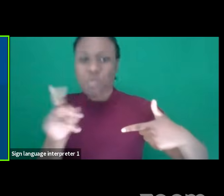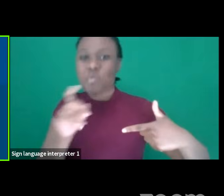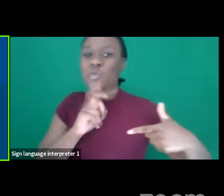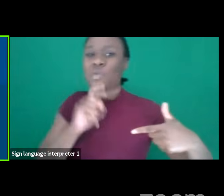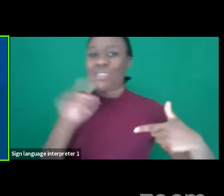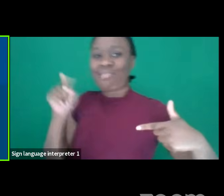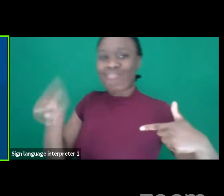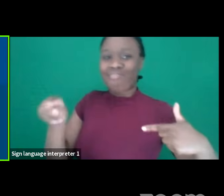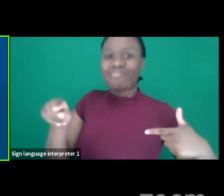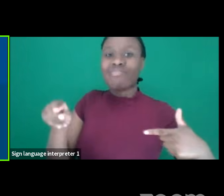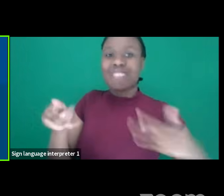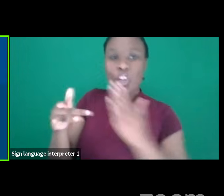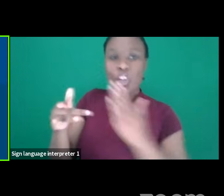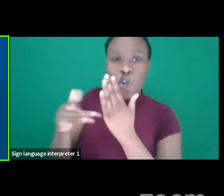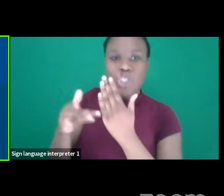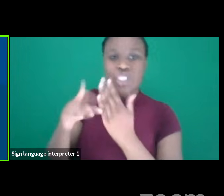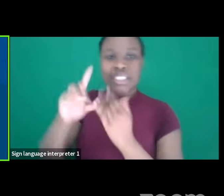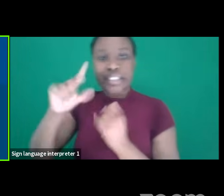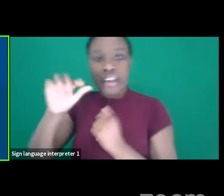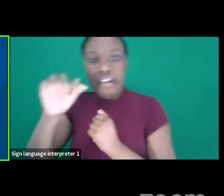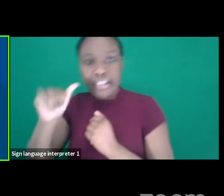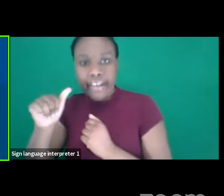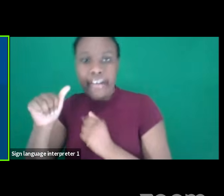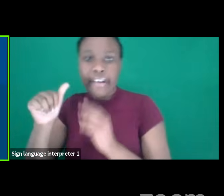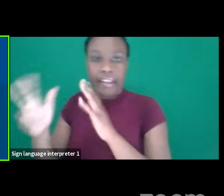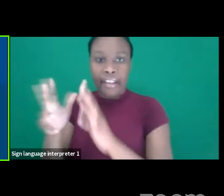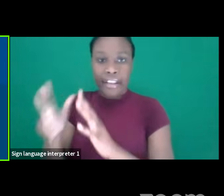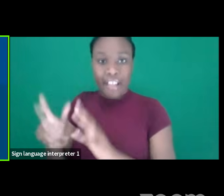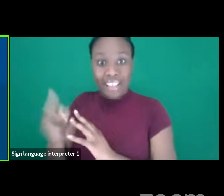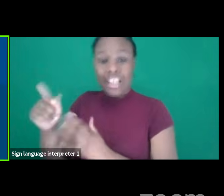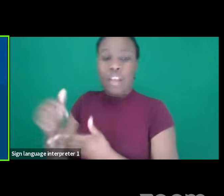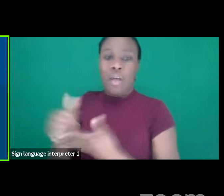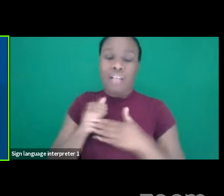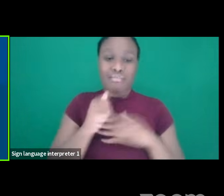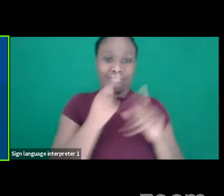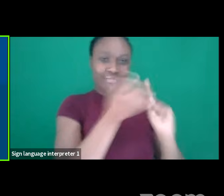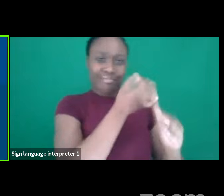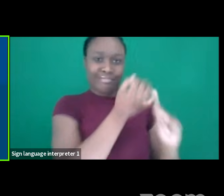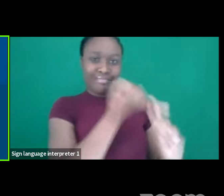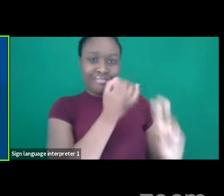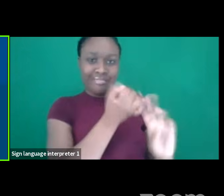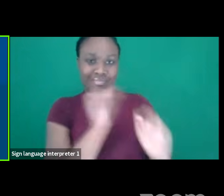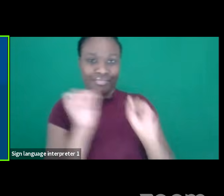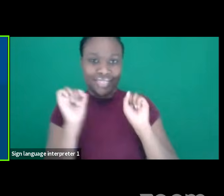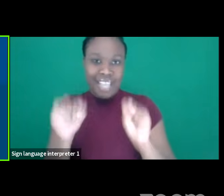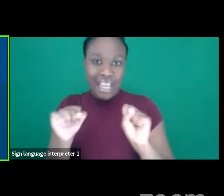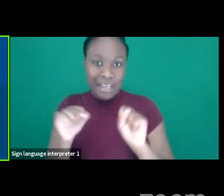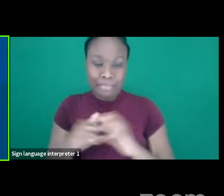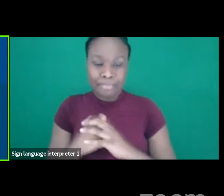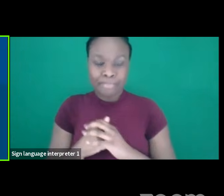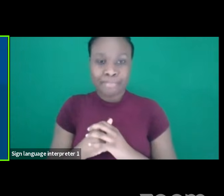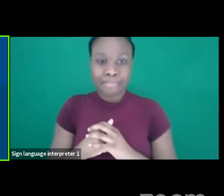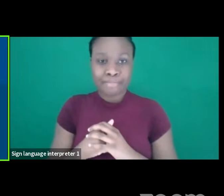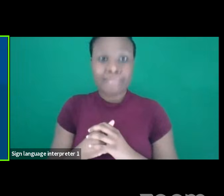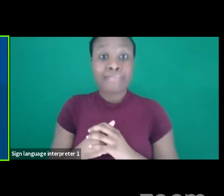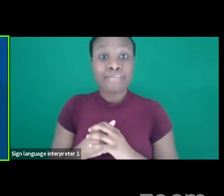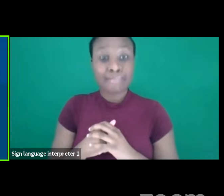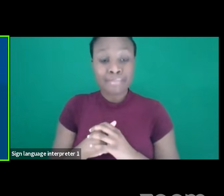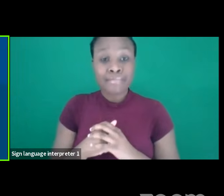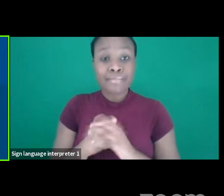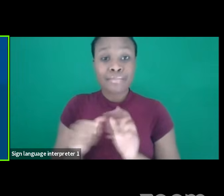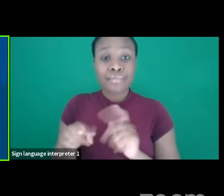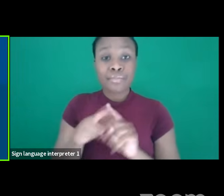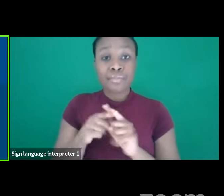this these two objectives also help us to make strategic objective number 3